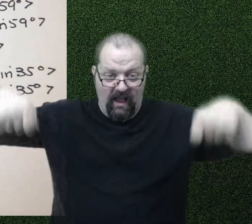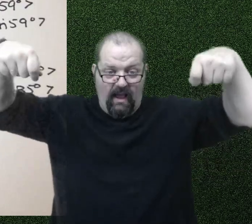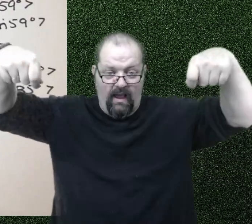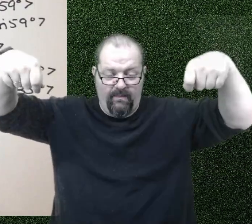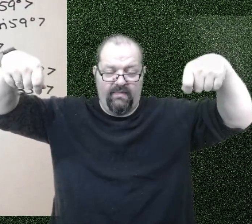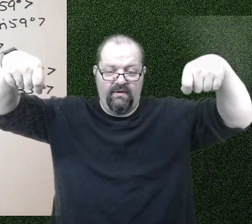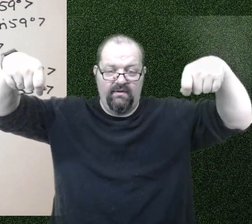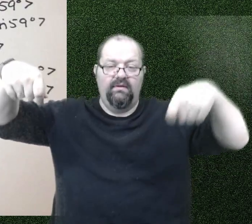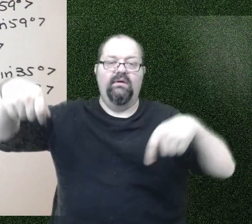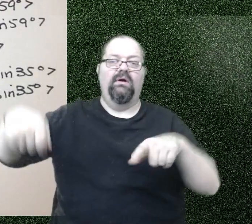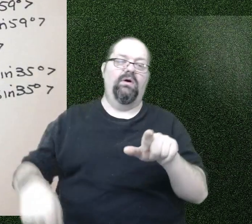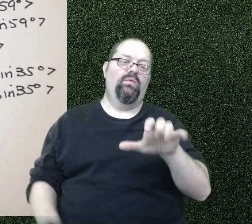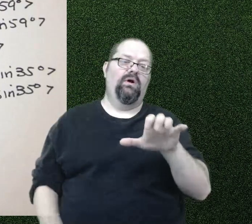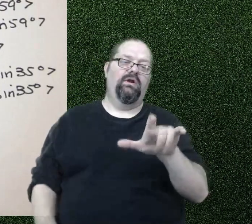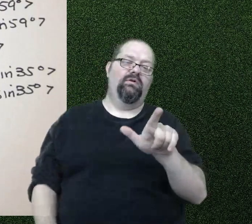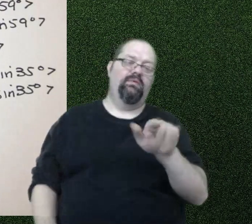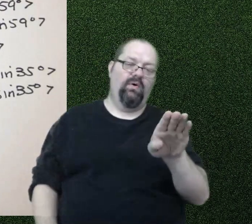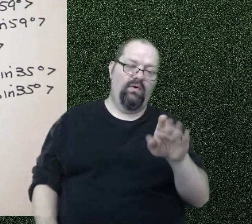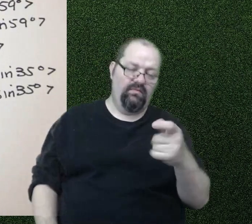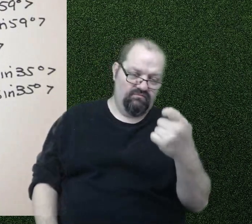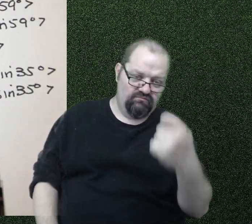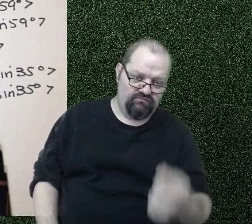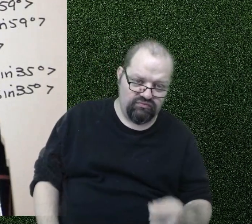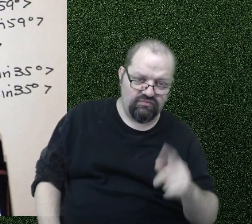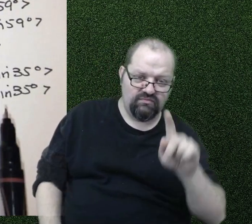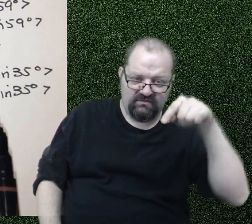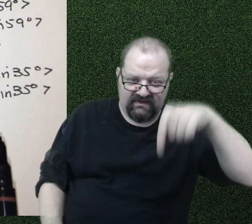larger, well, we'd be moving.